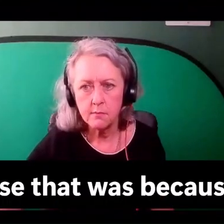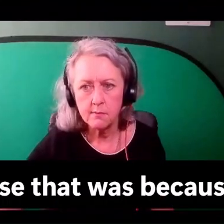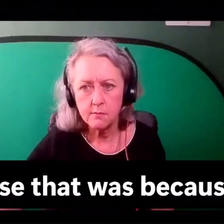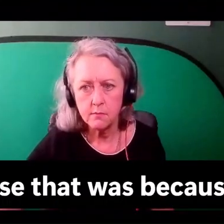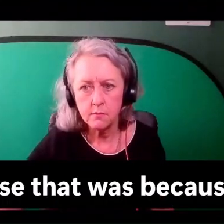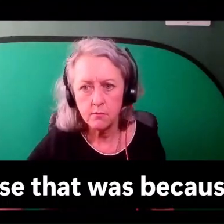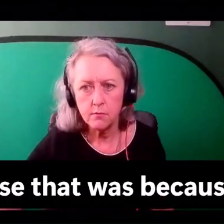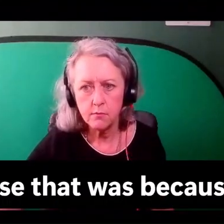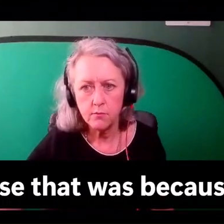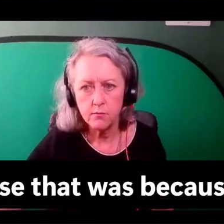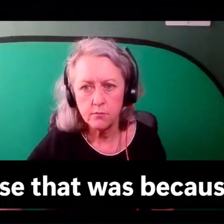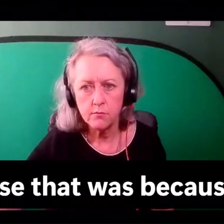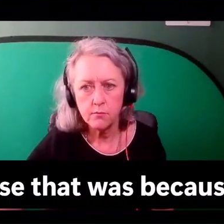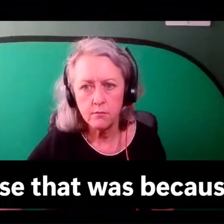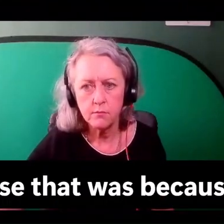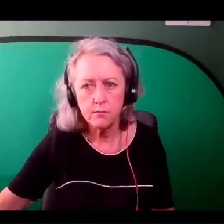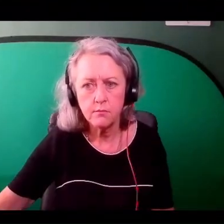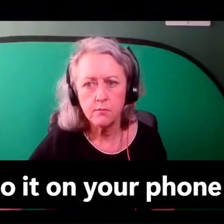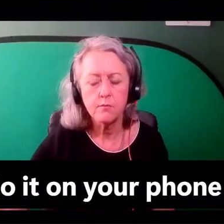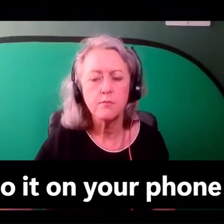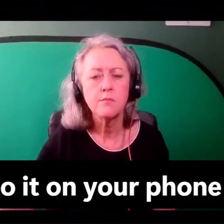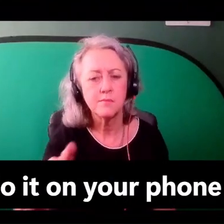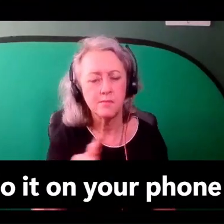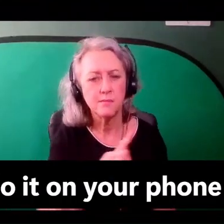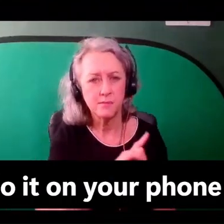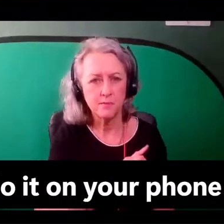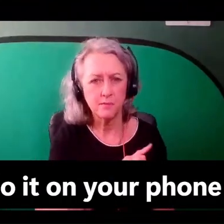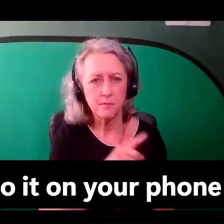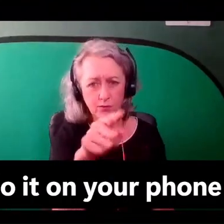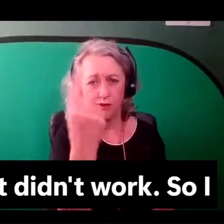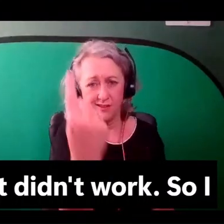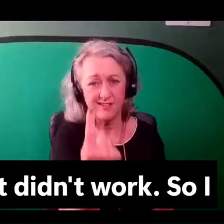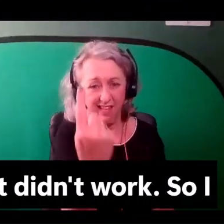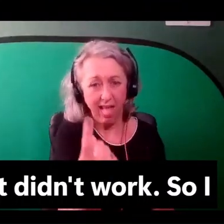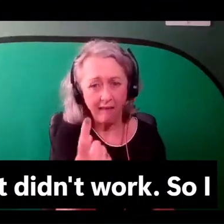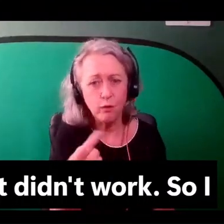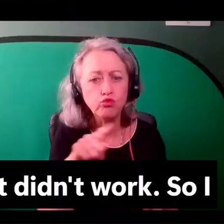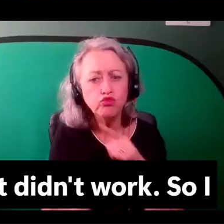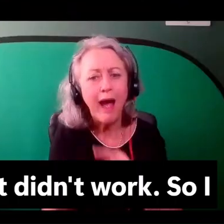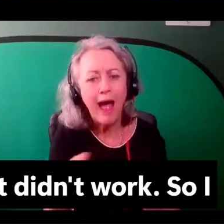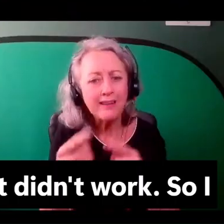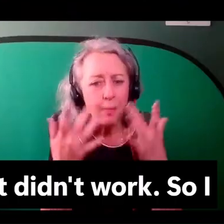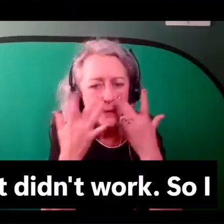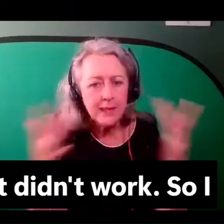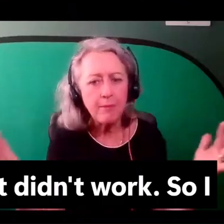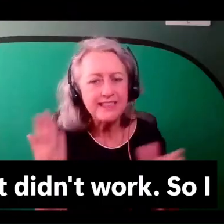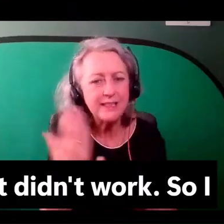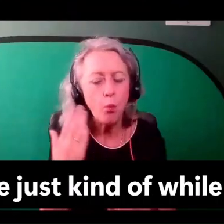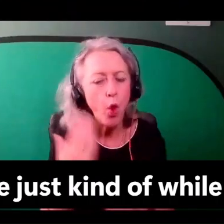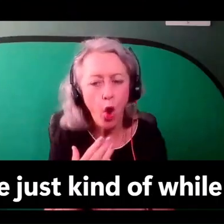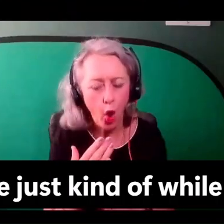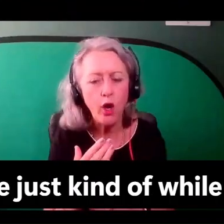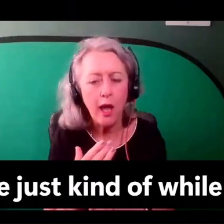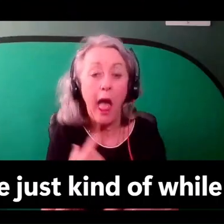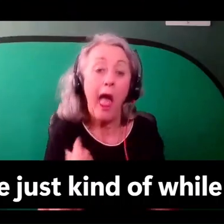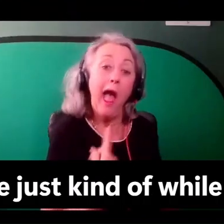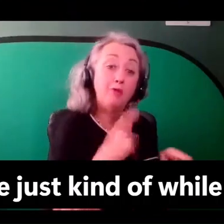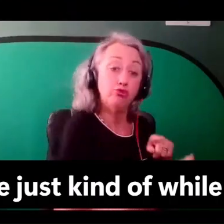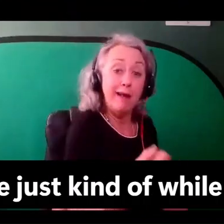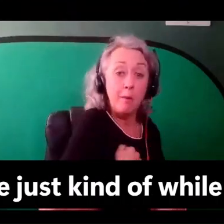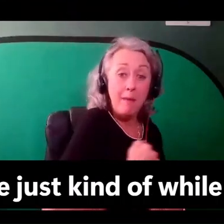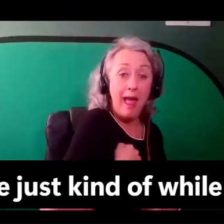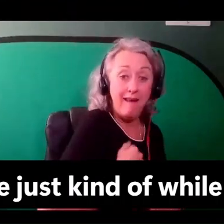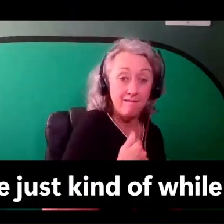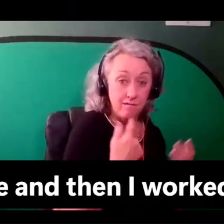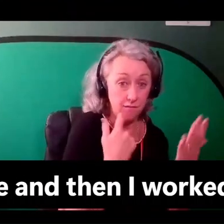That was because when you tried to do it on your phone during the demo, it didn't work. So I tried it on my phone,